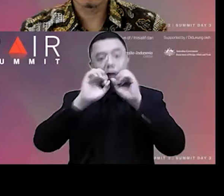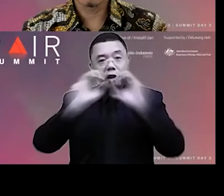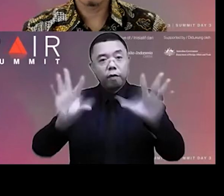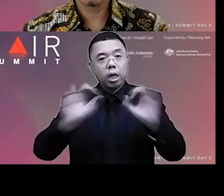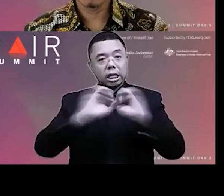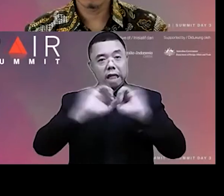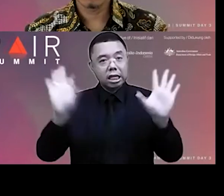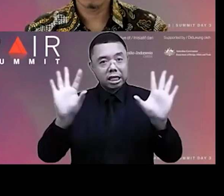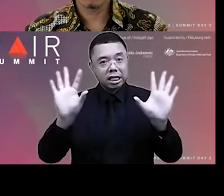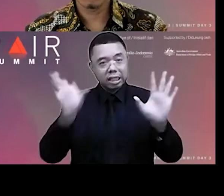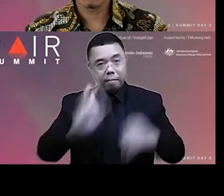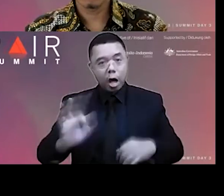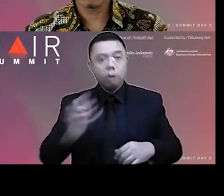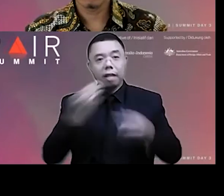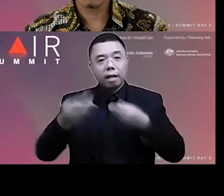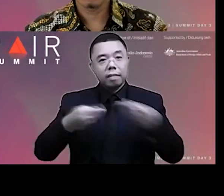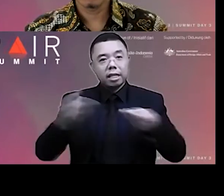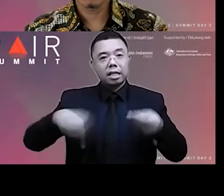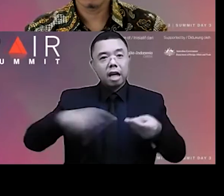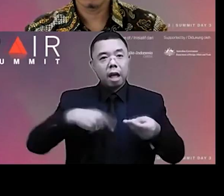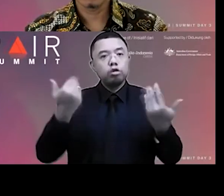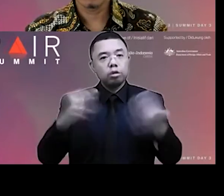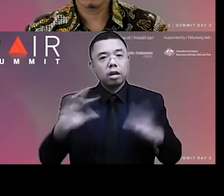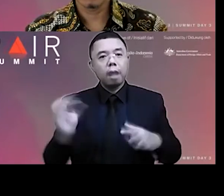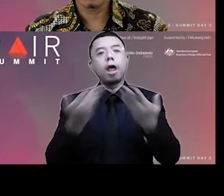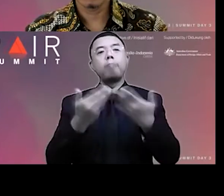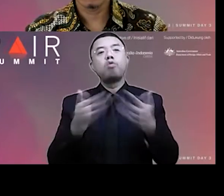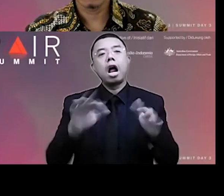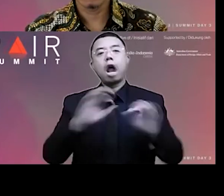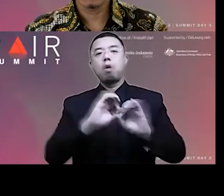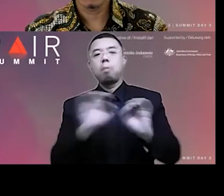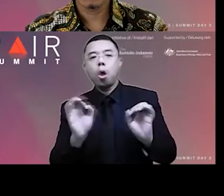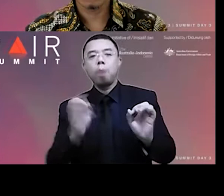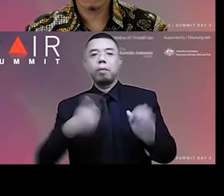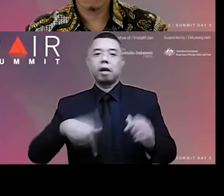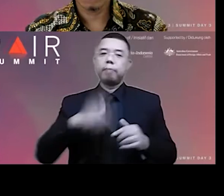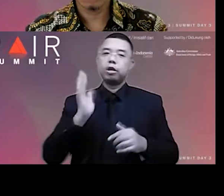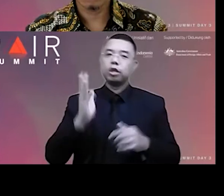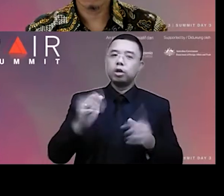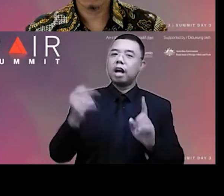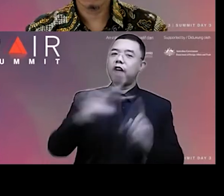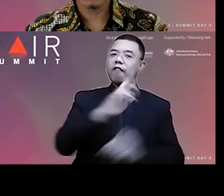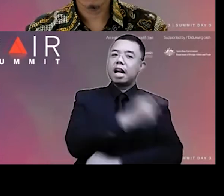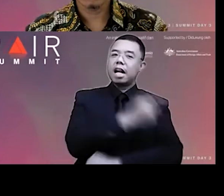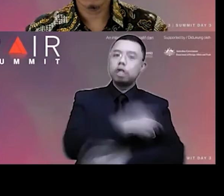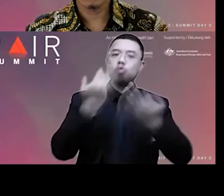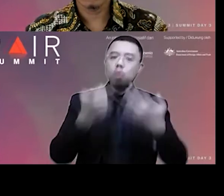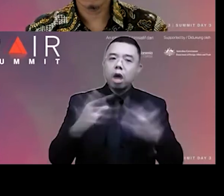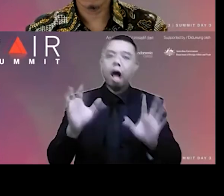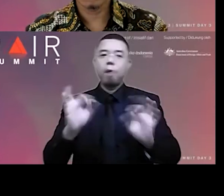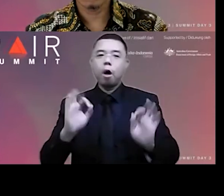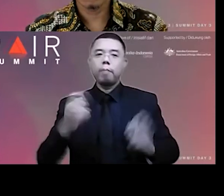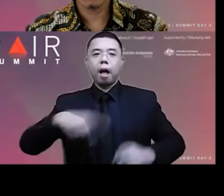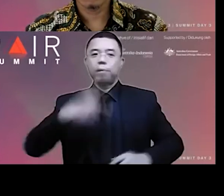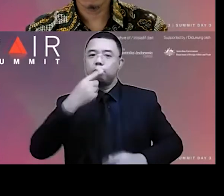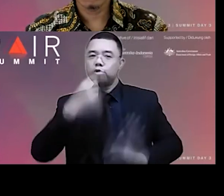to operate. We already fully vaccinated. We have very good policy in terms of maintaining the hygiene